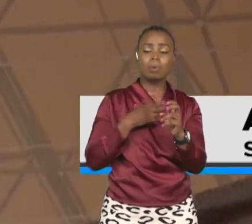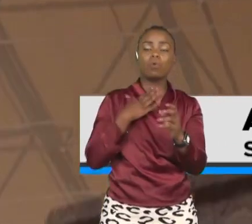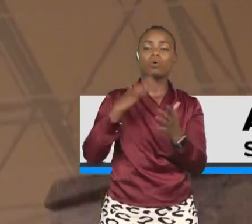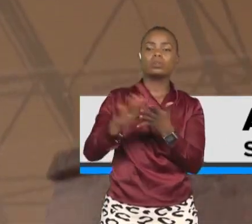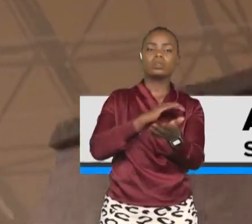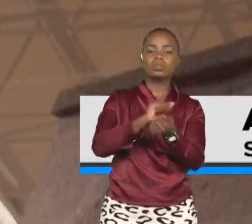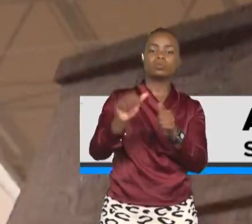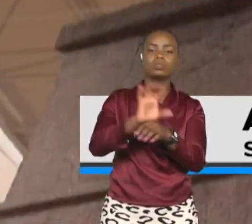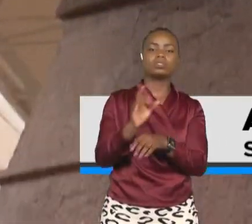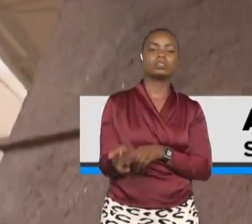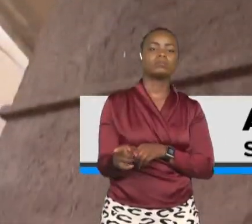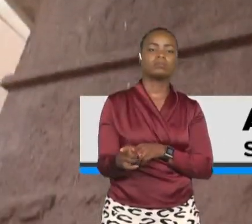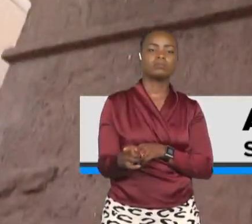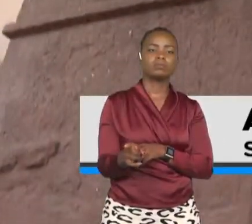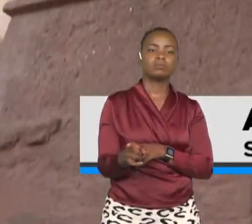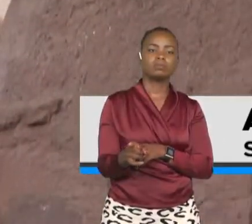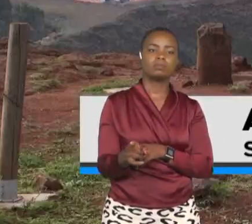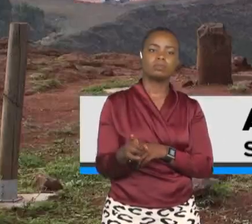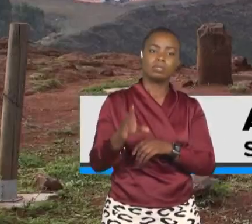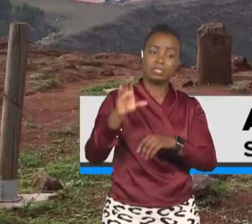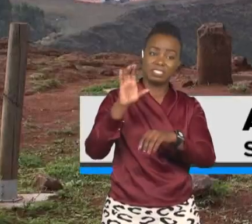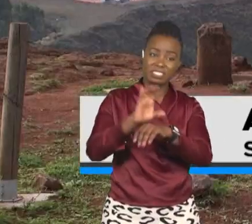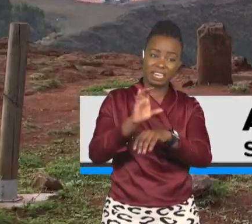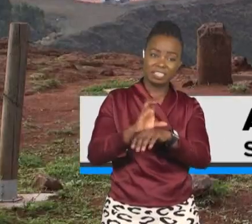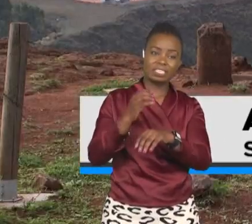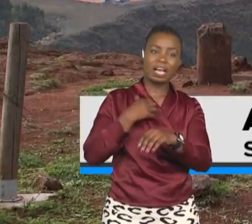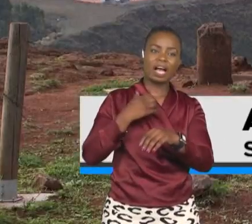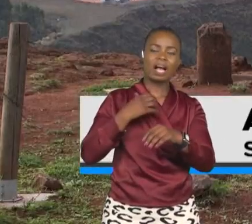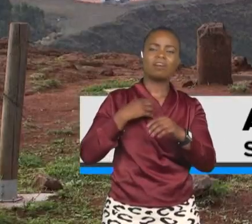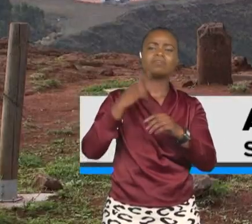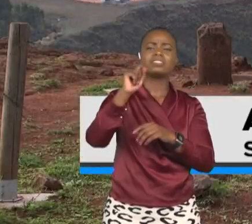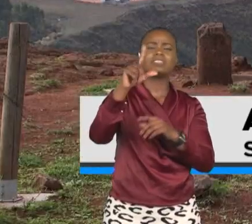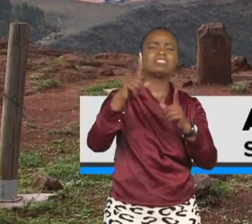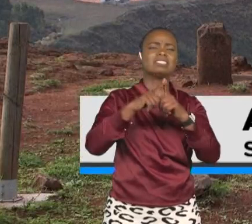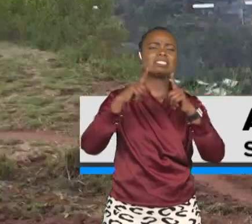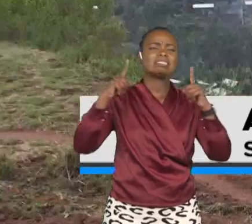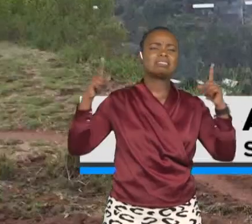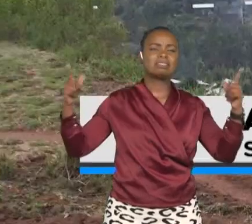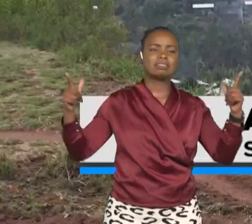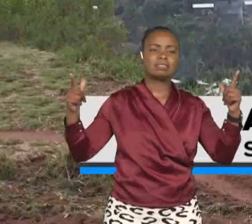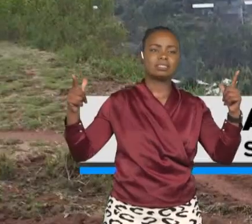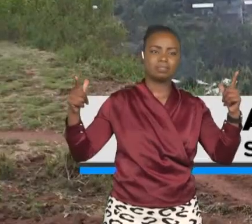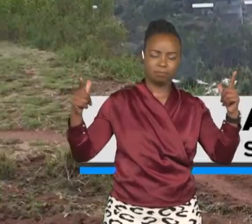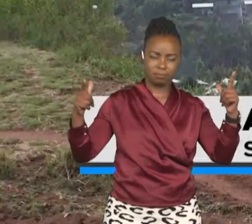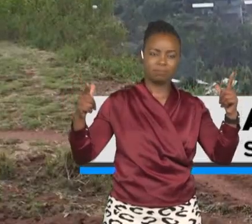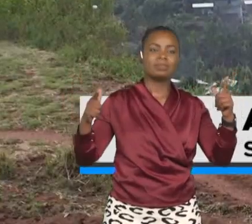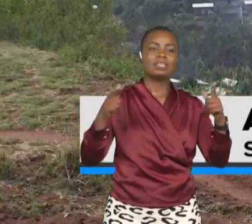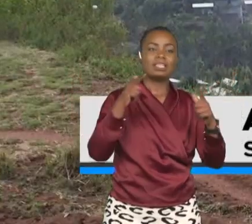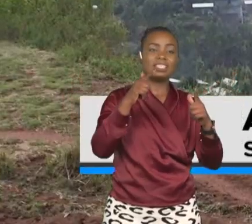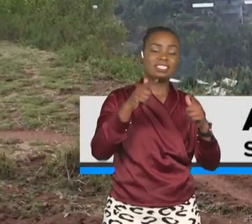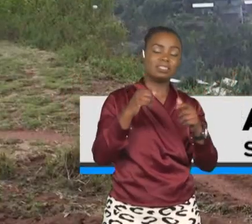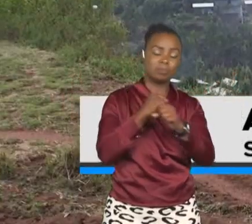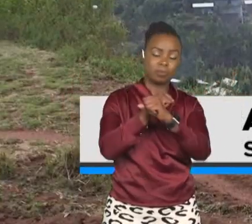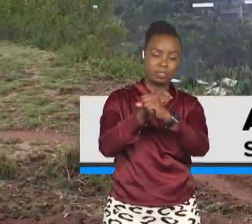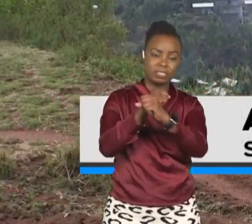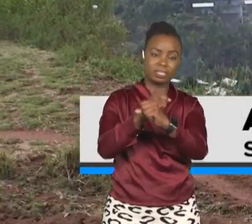any minute. Over the church loomed a massive tarpaulin screen supported by a lattice of metal, one of four shelters erected to